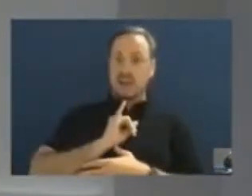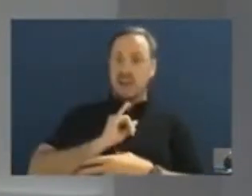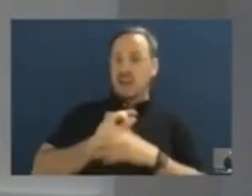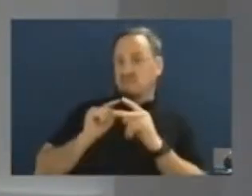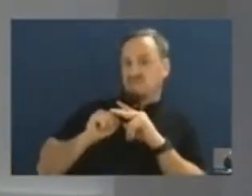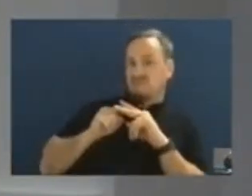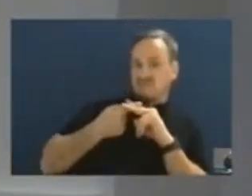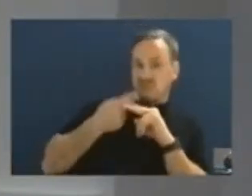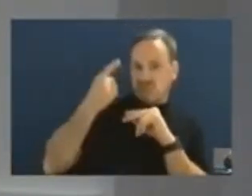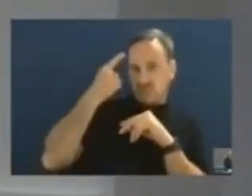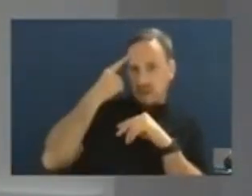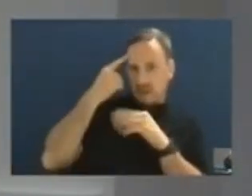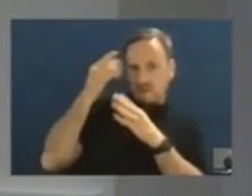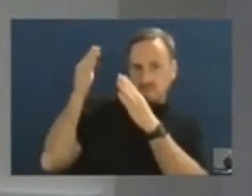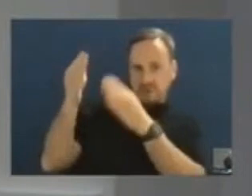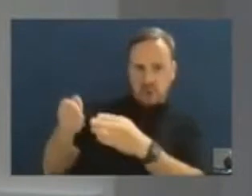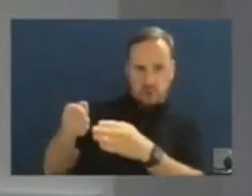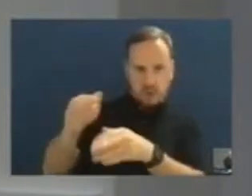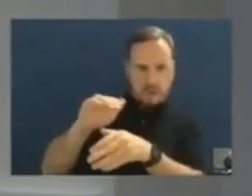very focused on Plan B,